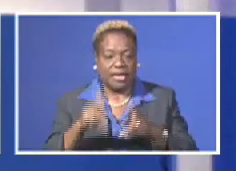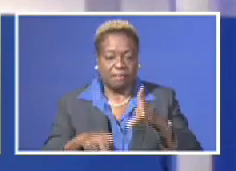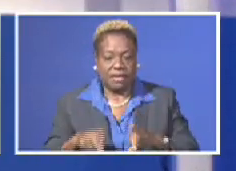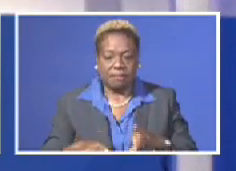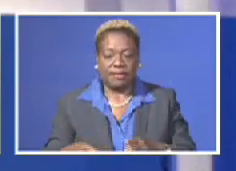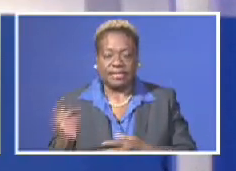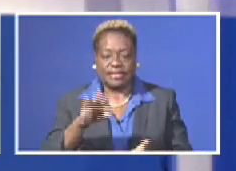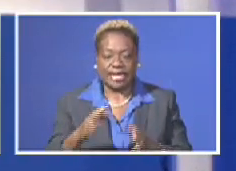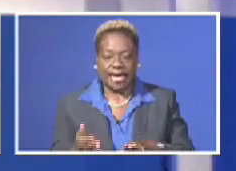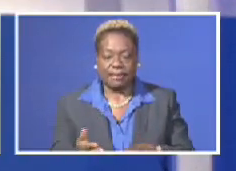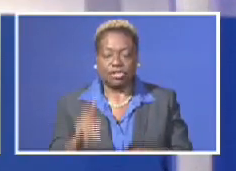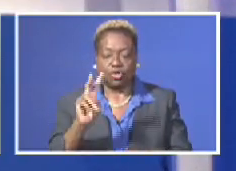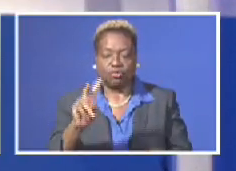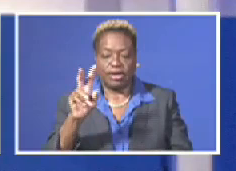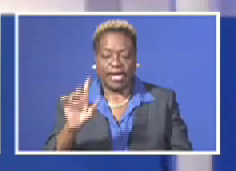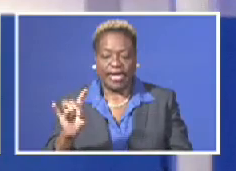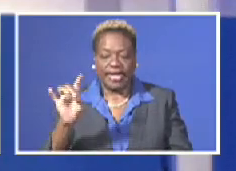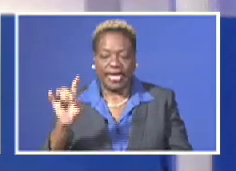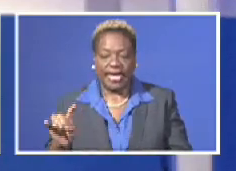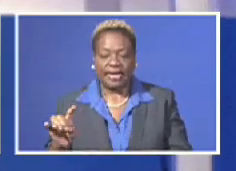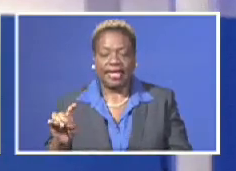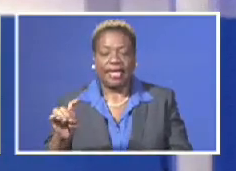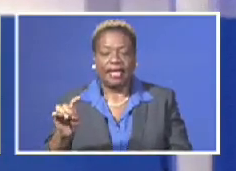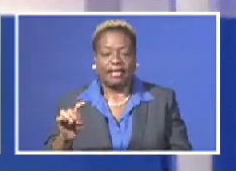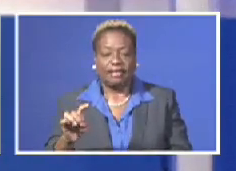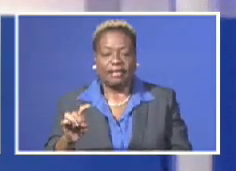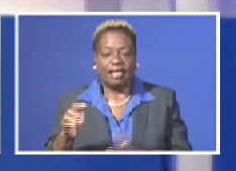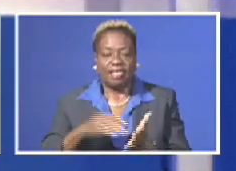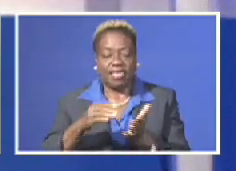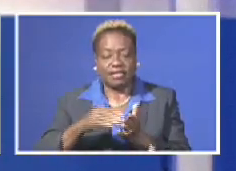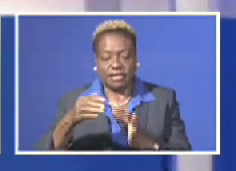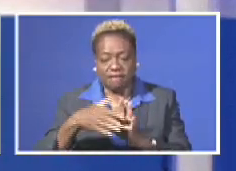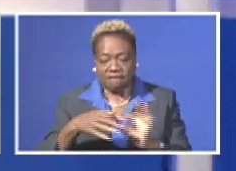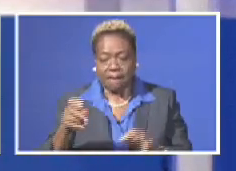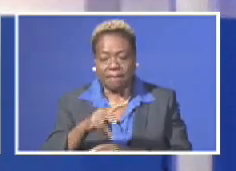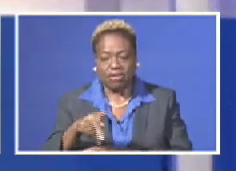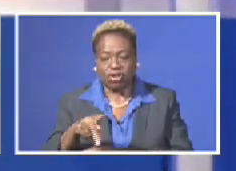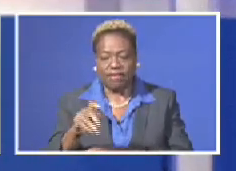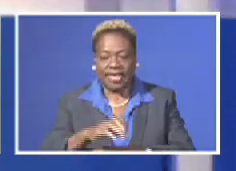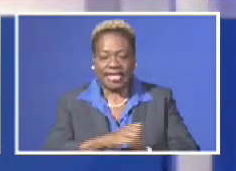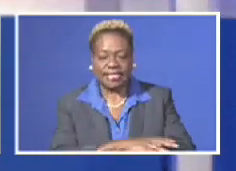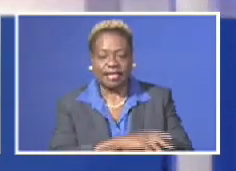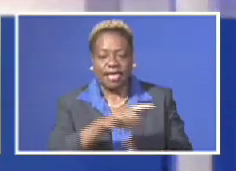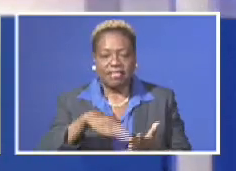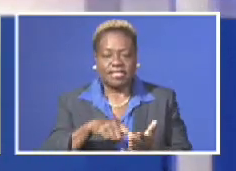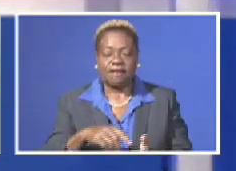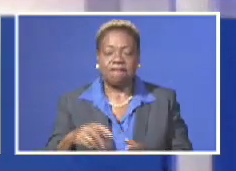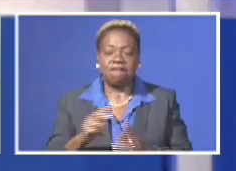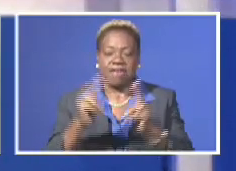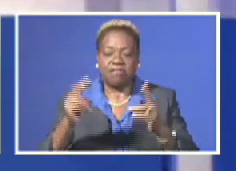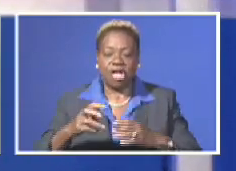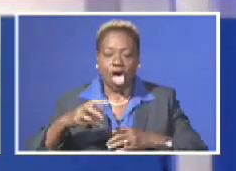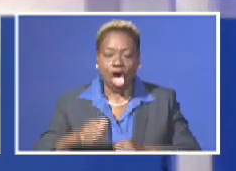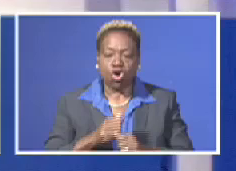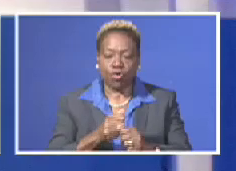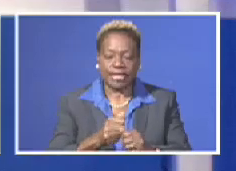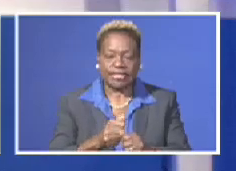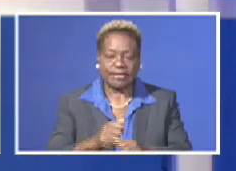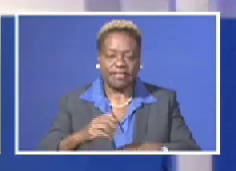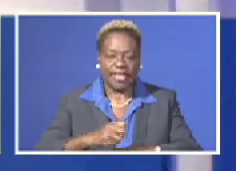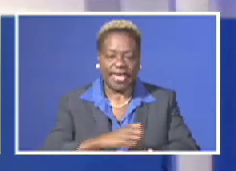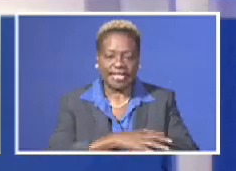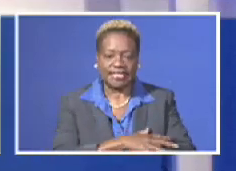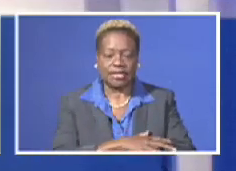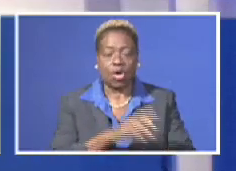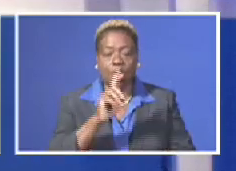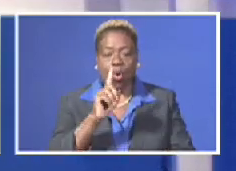about 288,000 from pancreatic cancer. While this type of cancer is very aggressive, one specialist spoke to ZNS News about